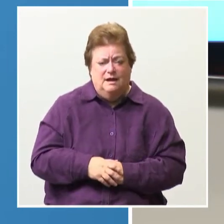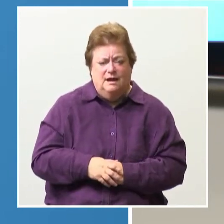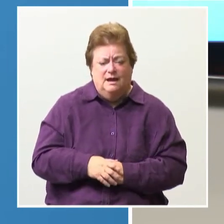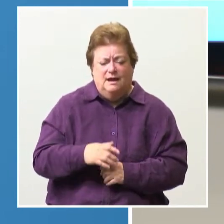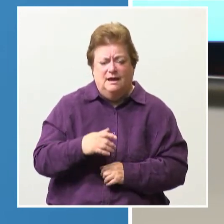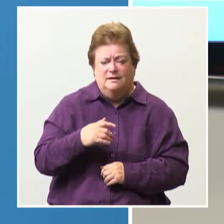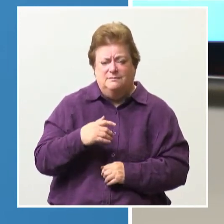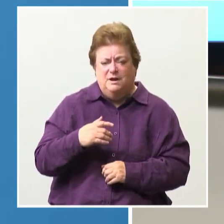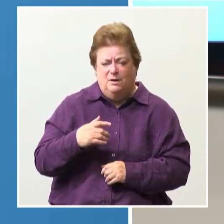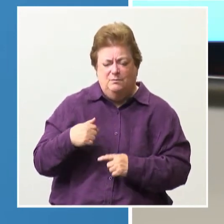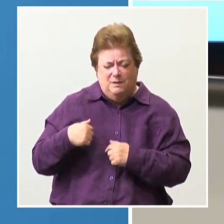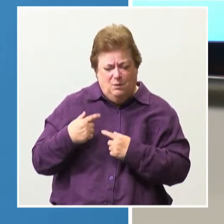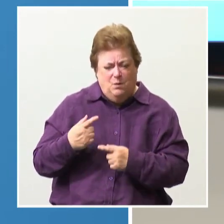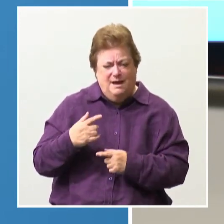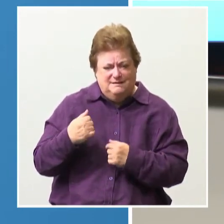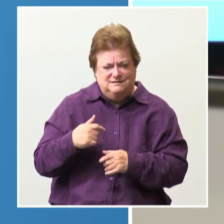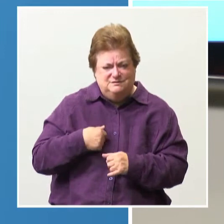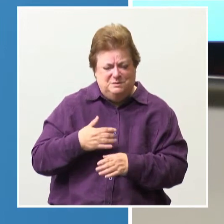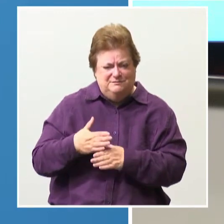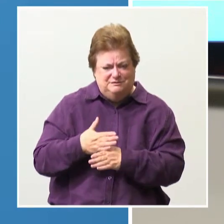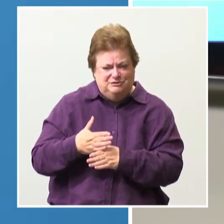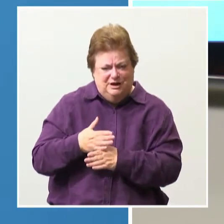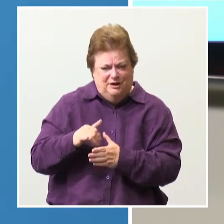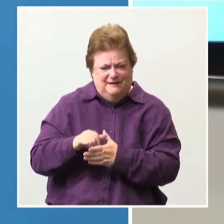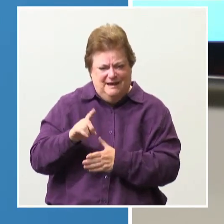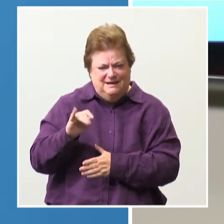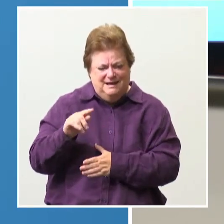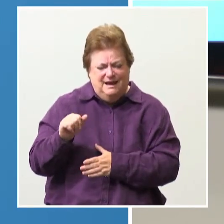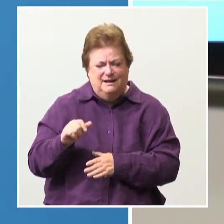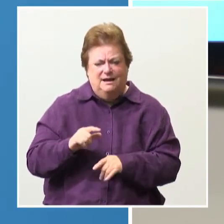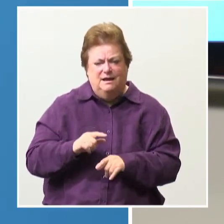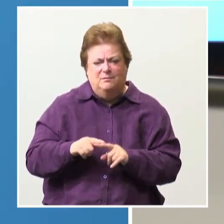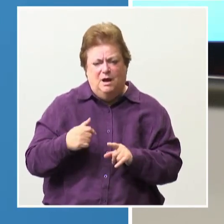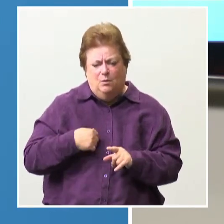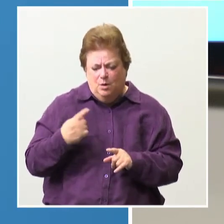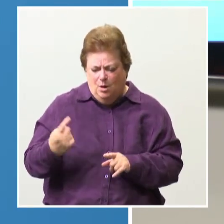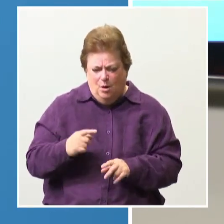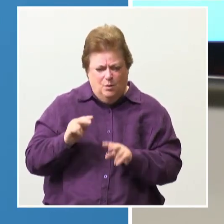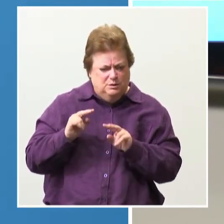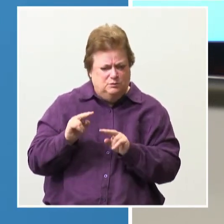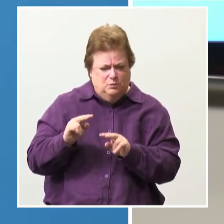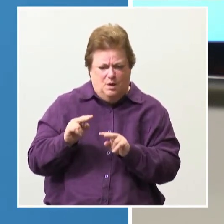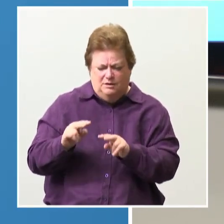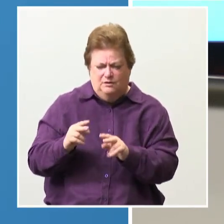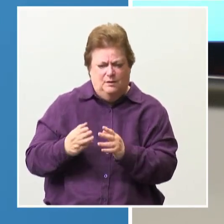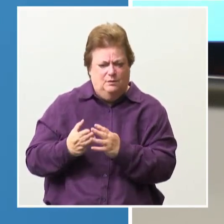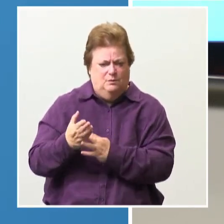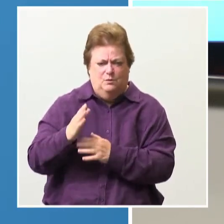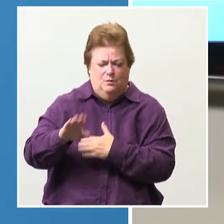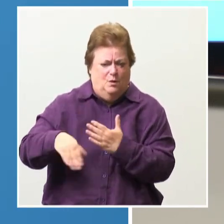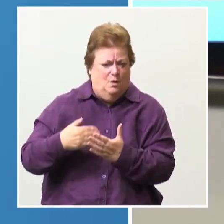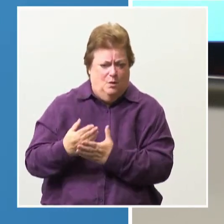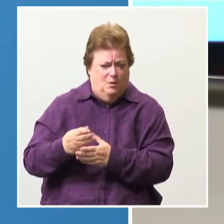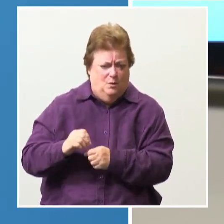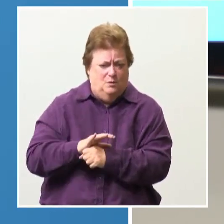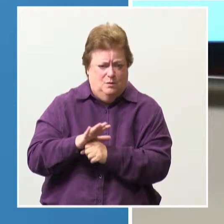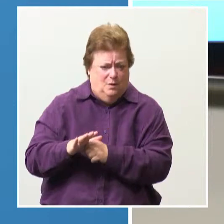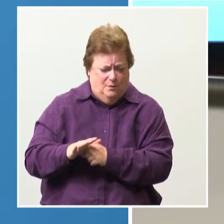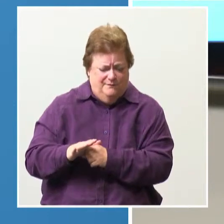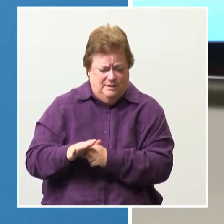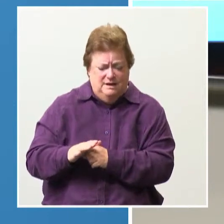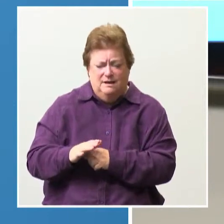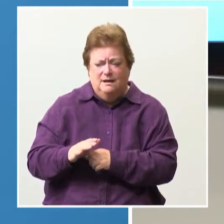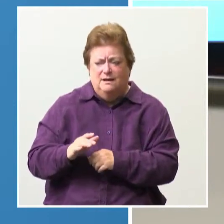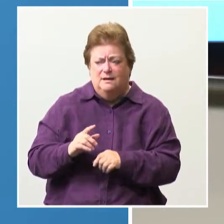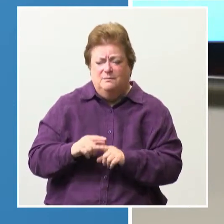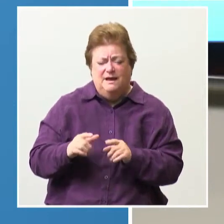death data, but this is something that we continuously monitor and have monitored throughout the pandemic. And I think it's just really